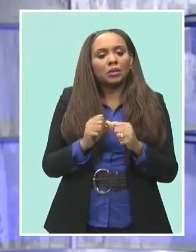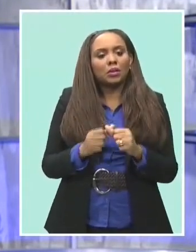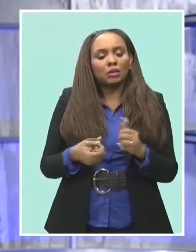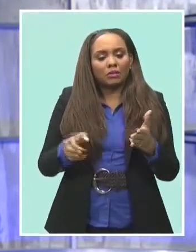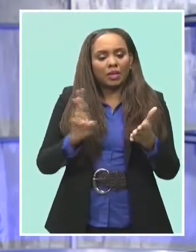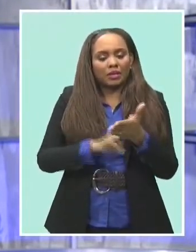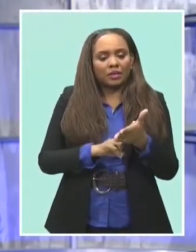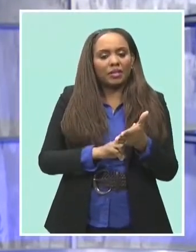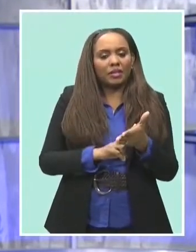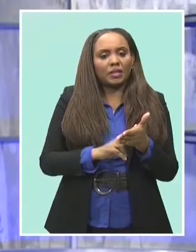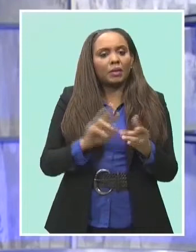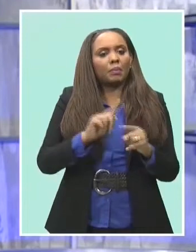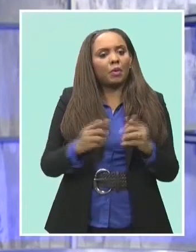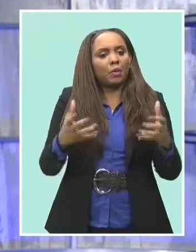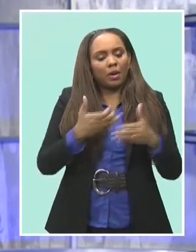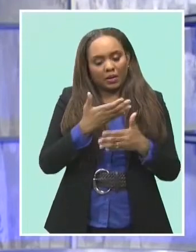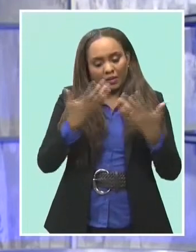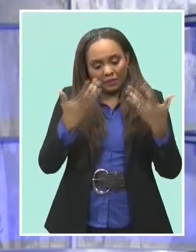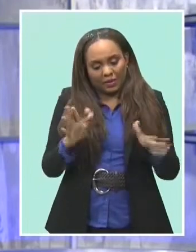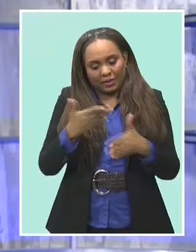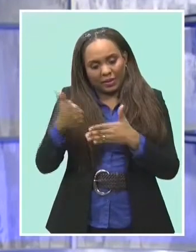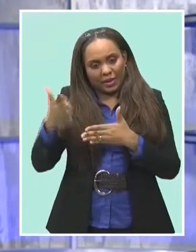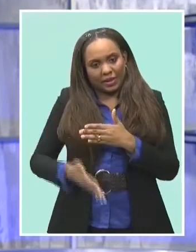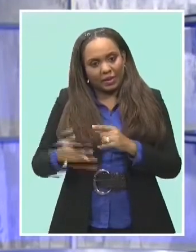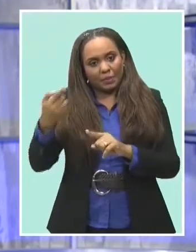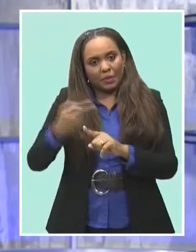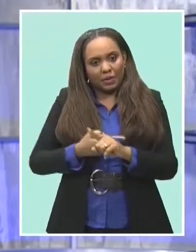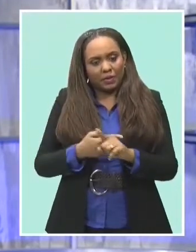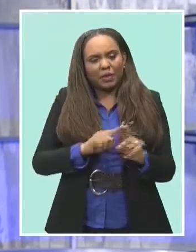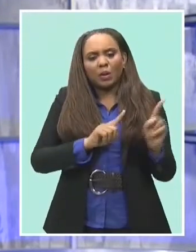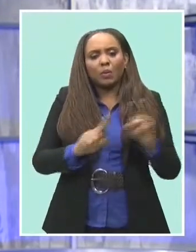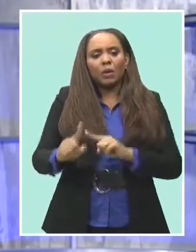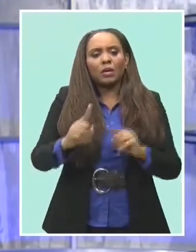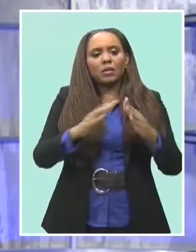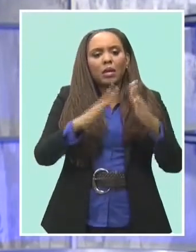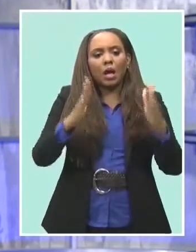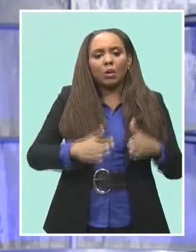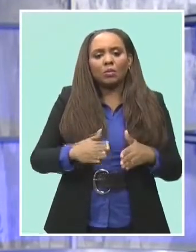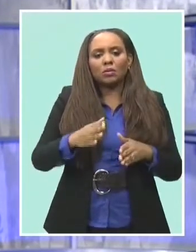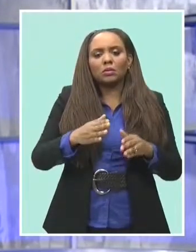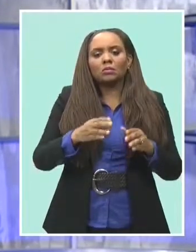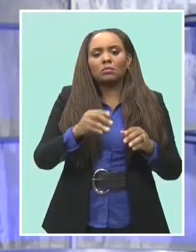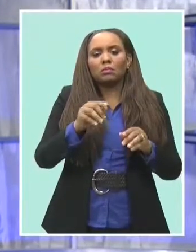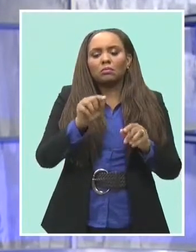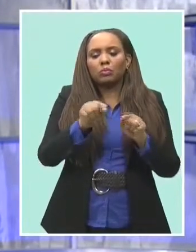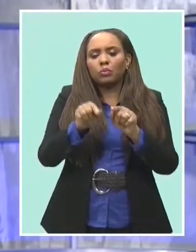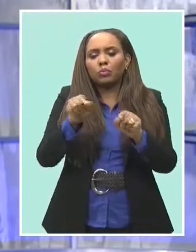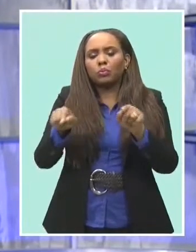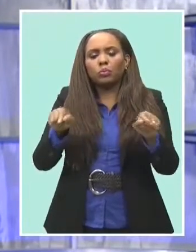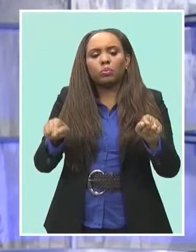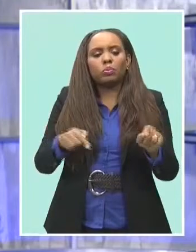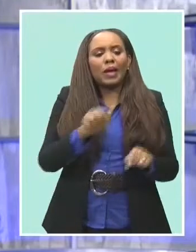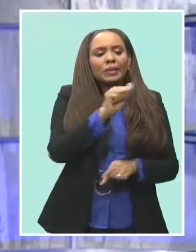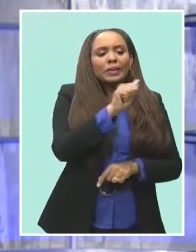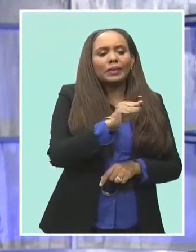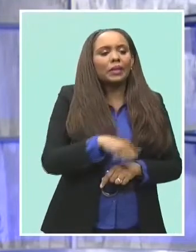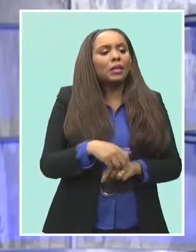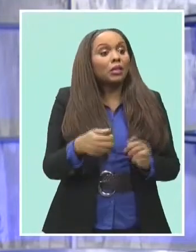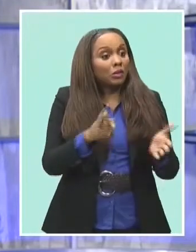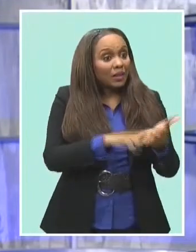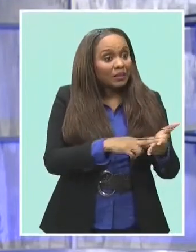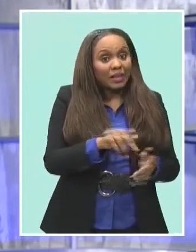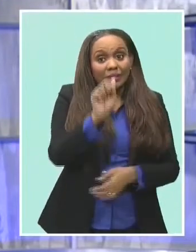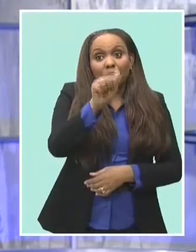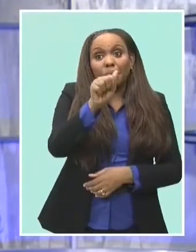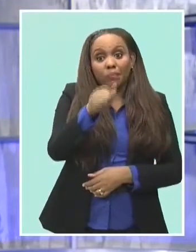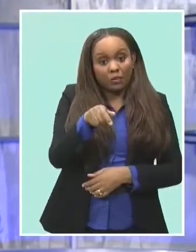the month. The instruction was handed down by Chairperson Justice Claudette Singh following deliberations with the commissioners on Tuesday. We hear